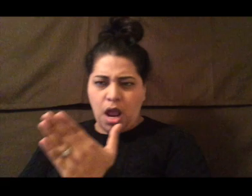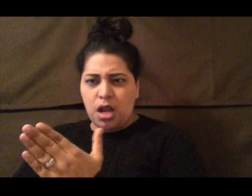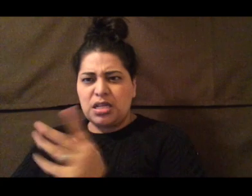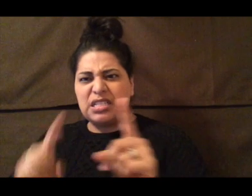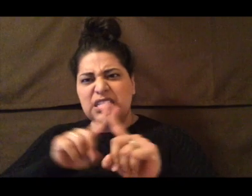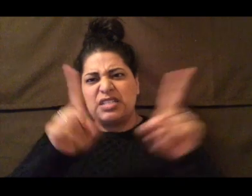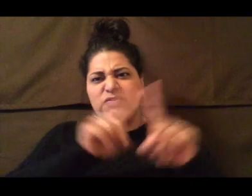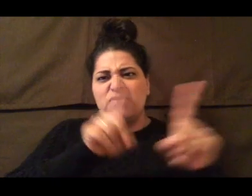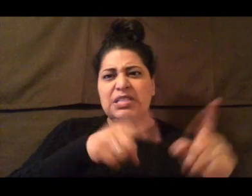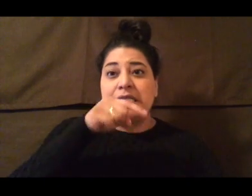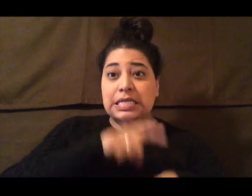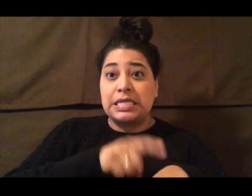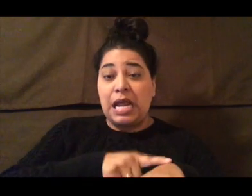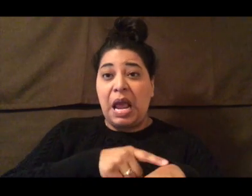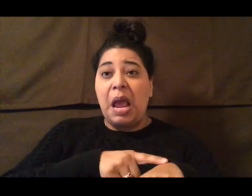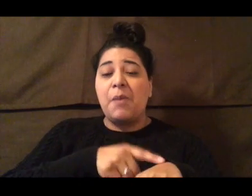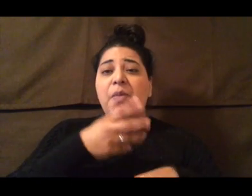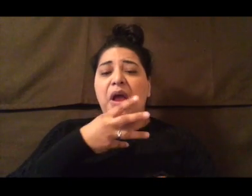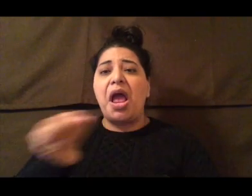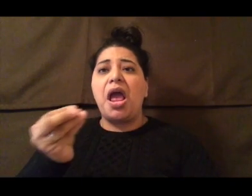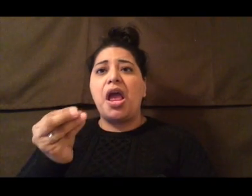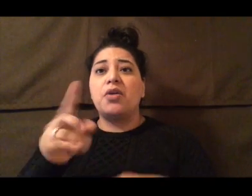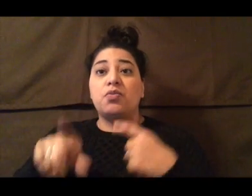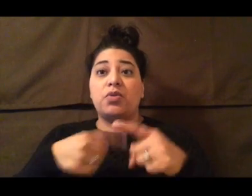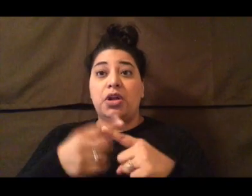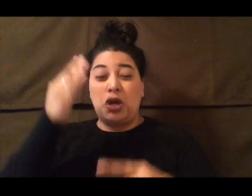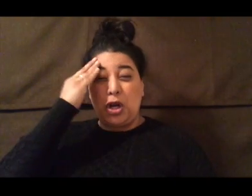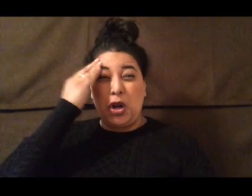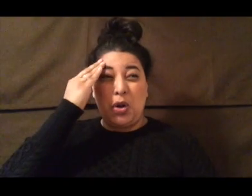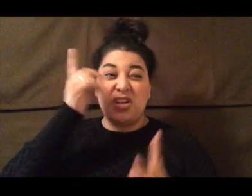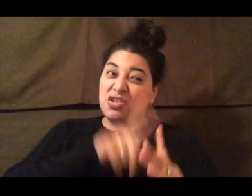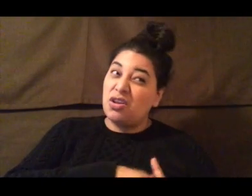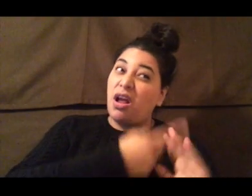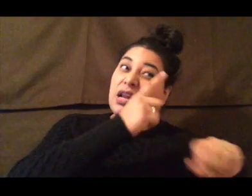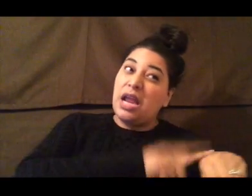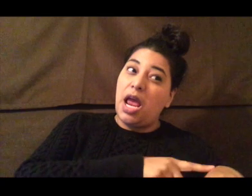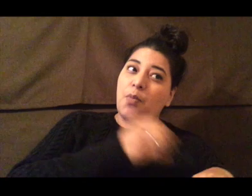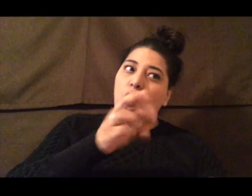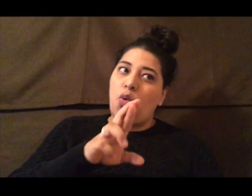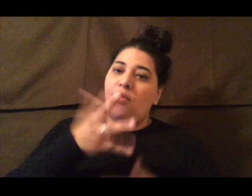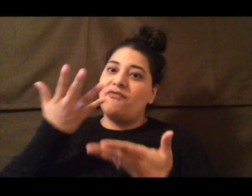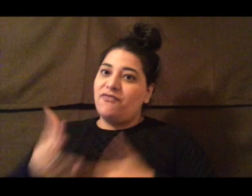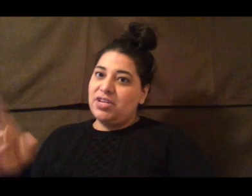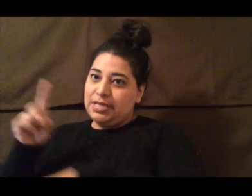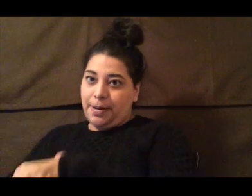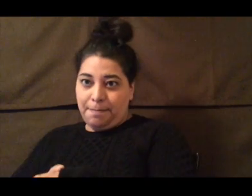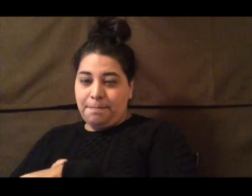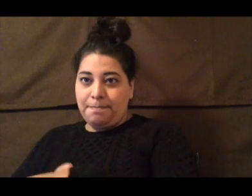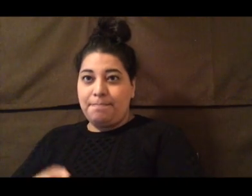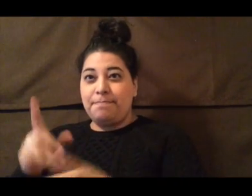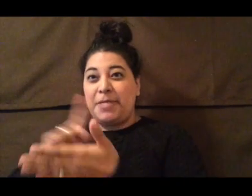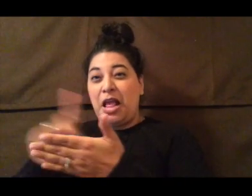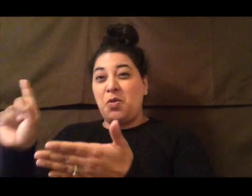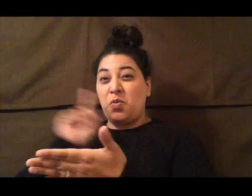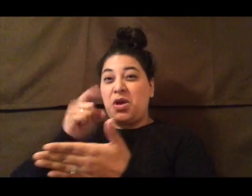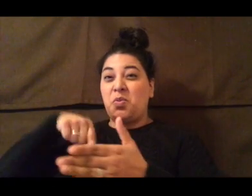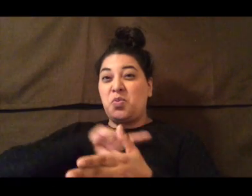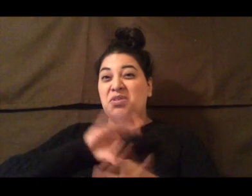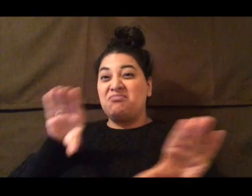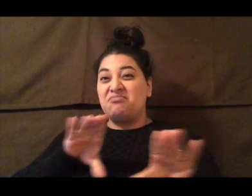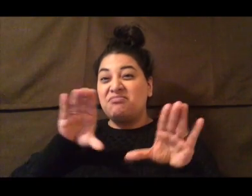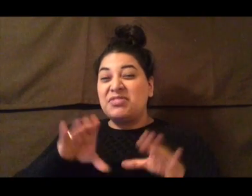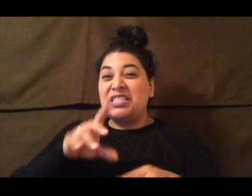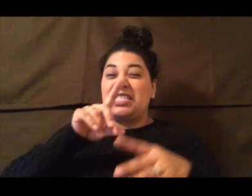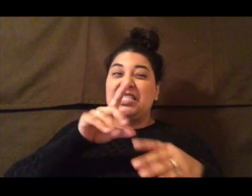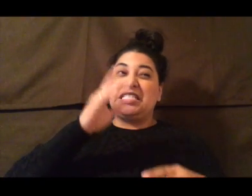and subtracting different intervals of time when we know either the start time or the end time. Last week